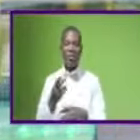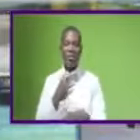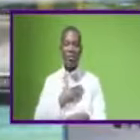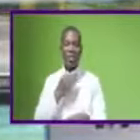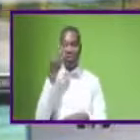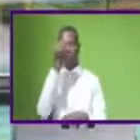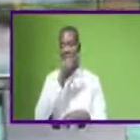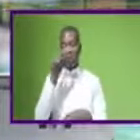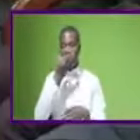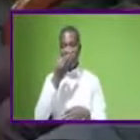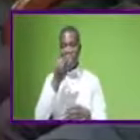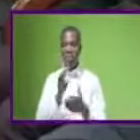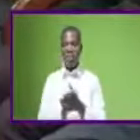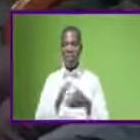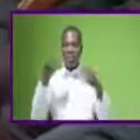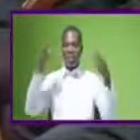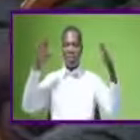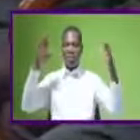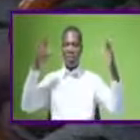look at this face.